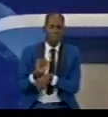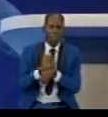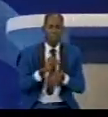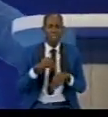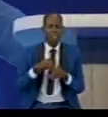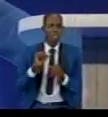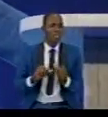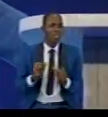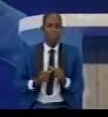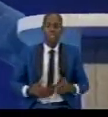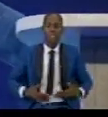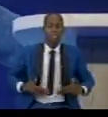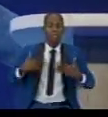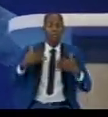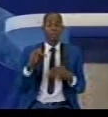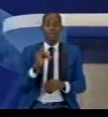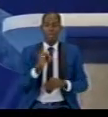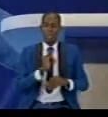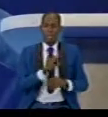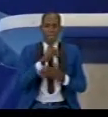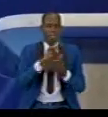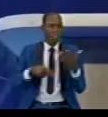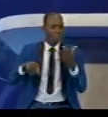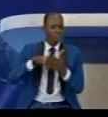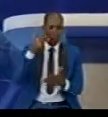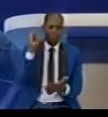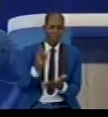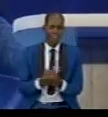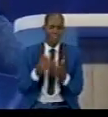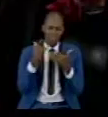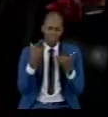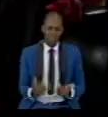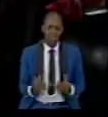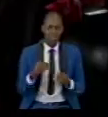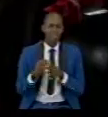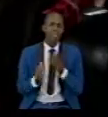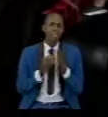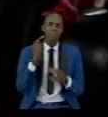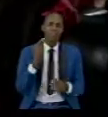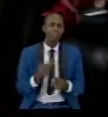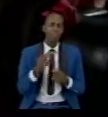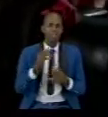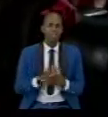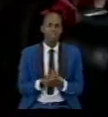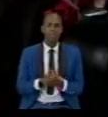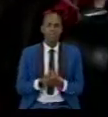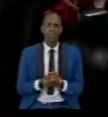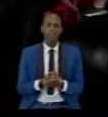life I console that now in Jesus name